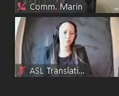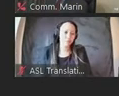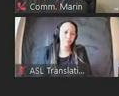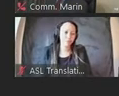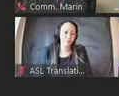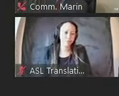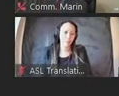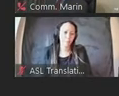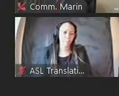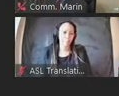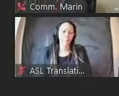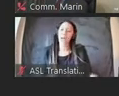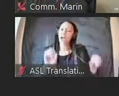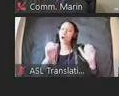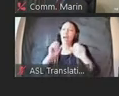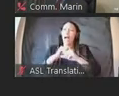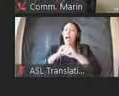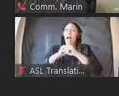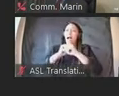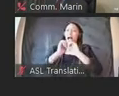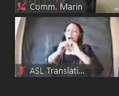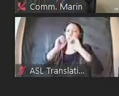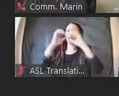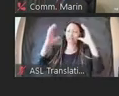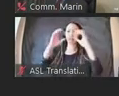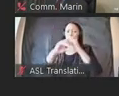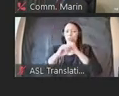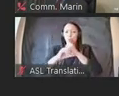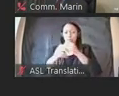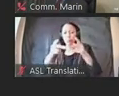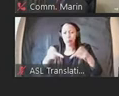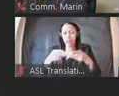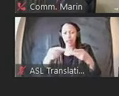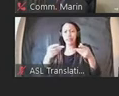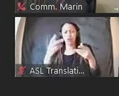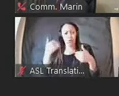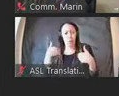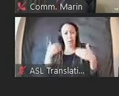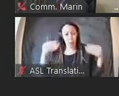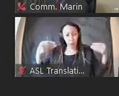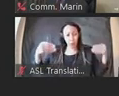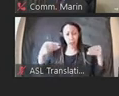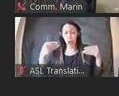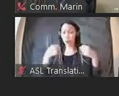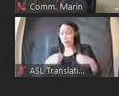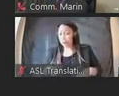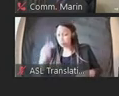Okay. So how do you envisage this commercial space being occupied? Do you have retail tenants in mind, or what's the Well, I'm glad